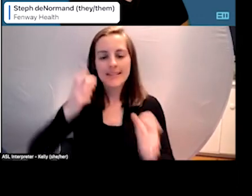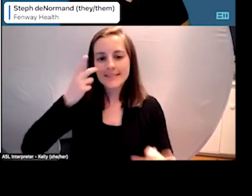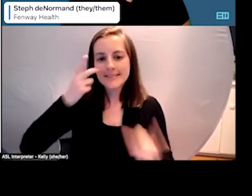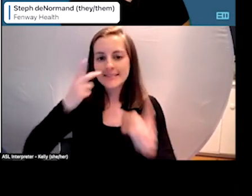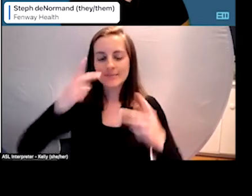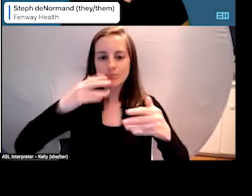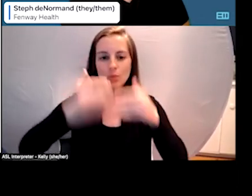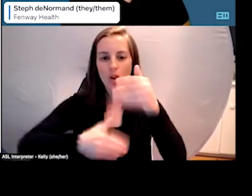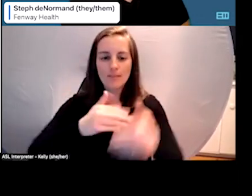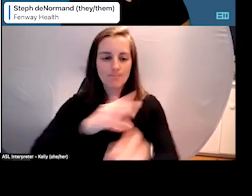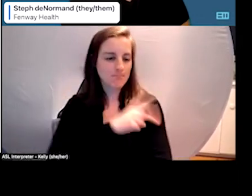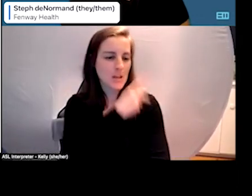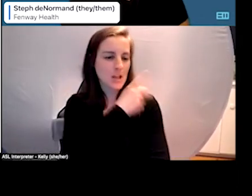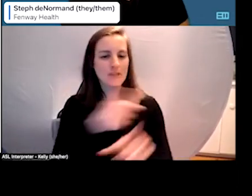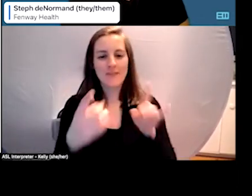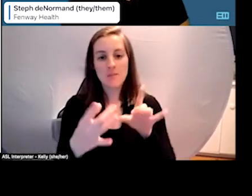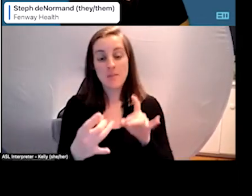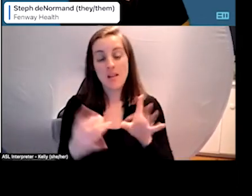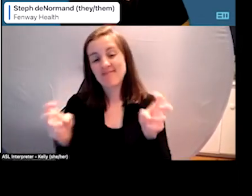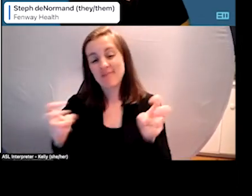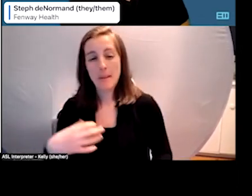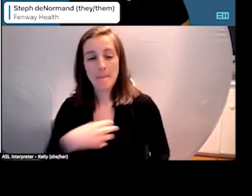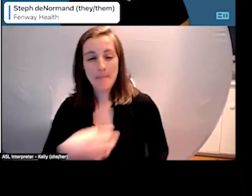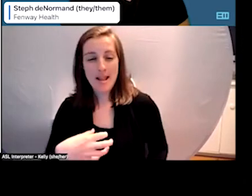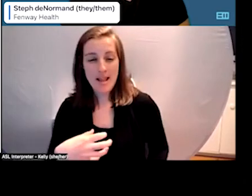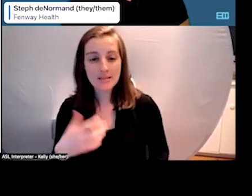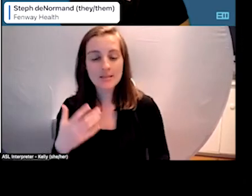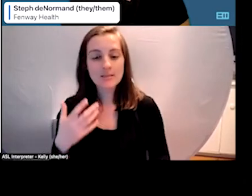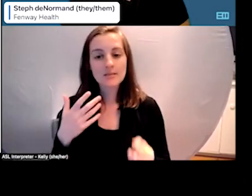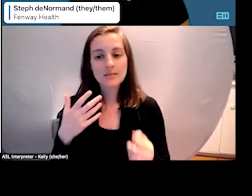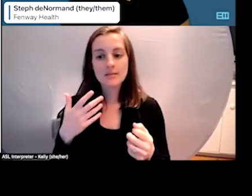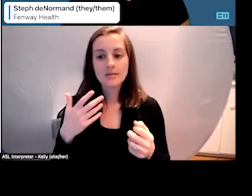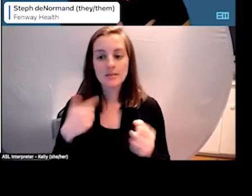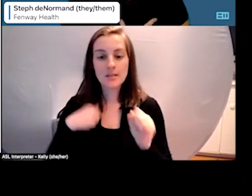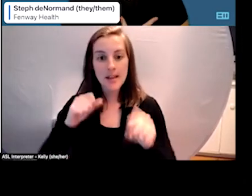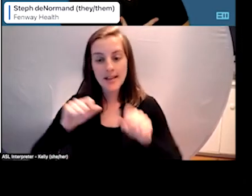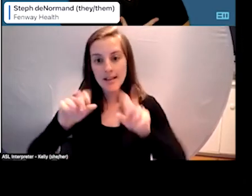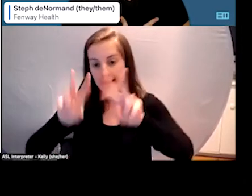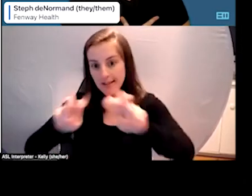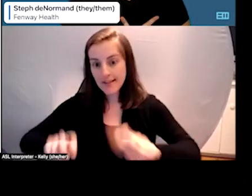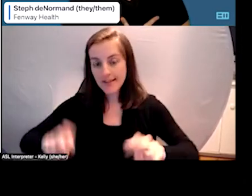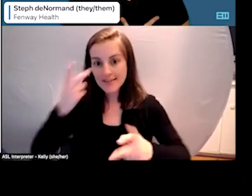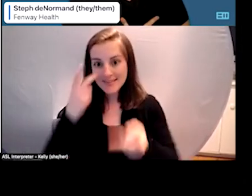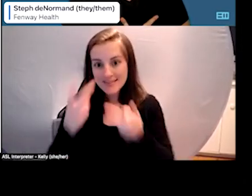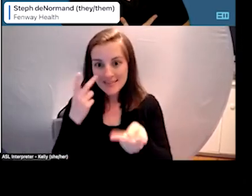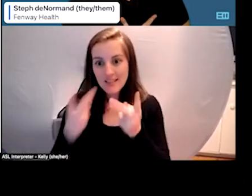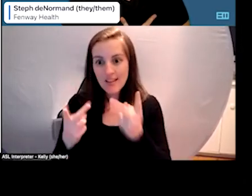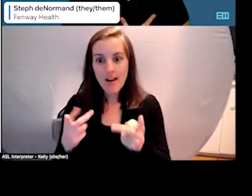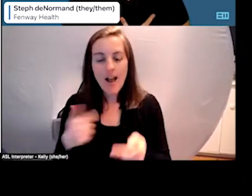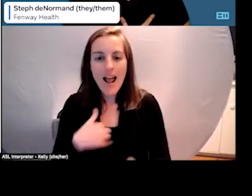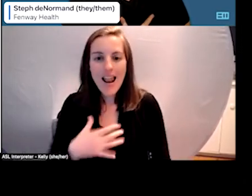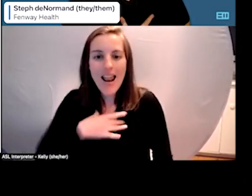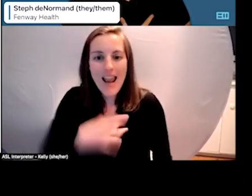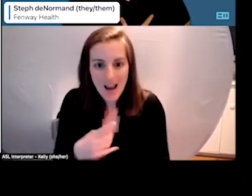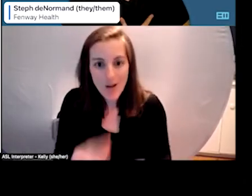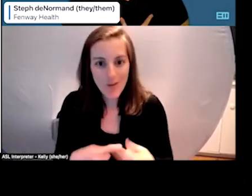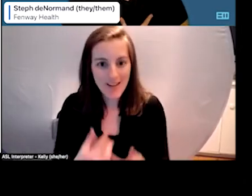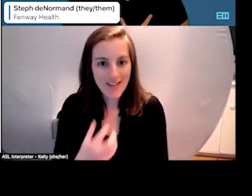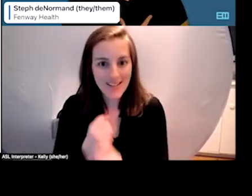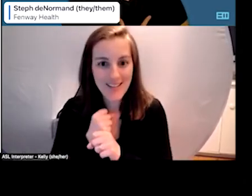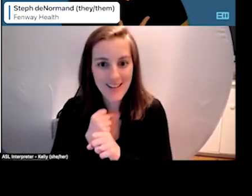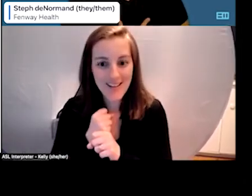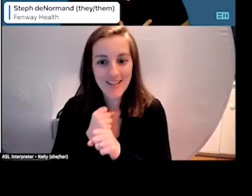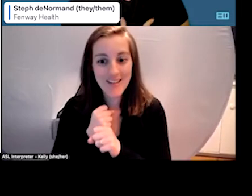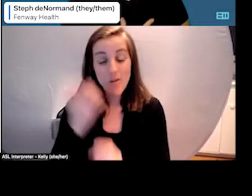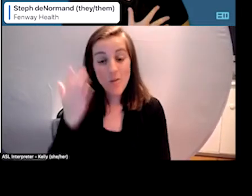or sometimes described as complaints, to health centers. I actually love when we get those because it is really rare that we